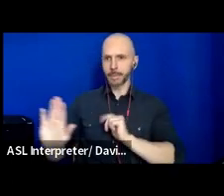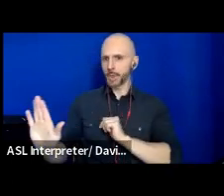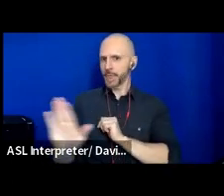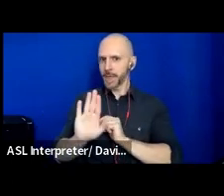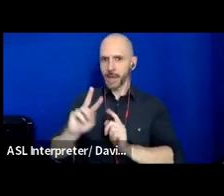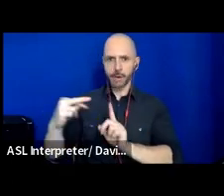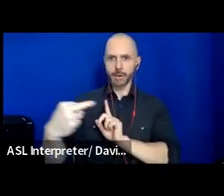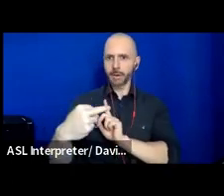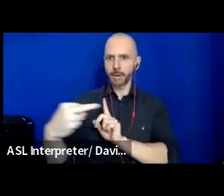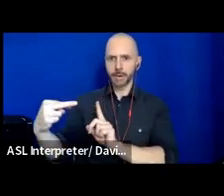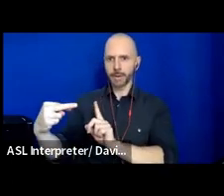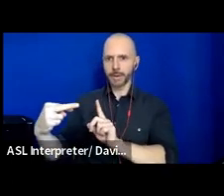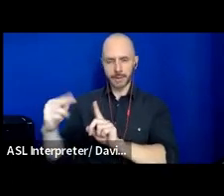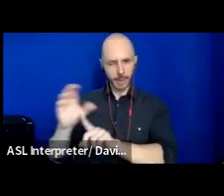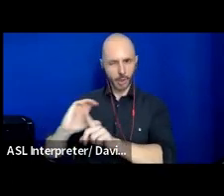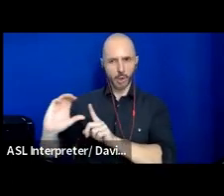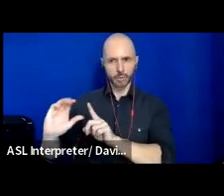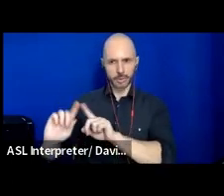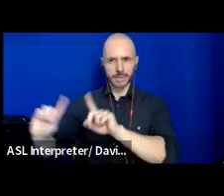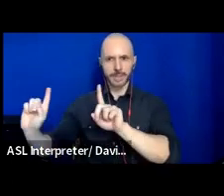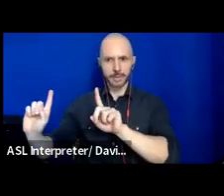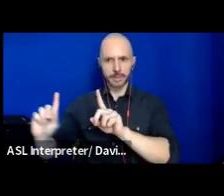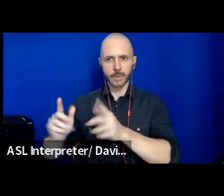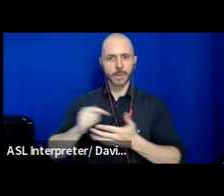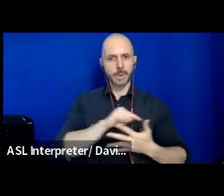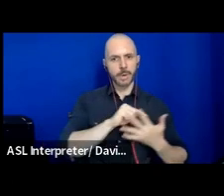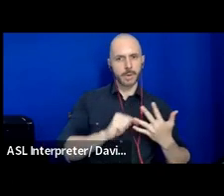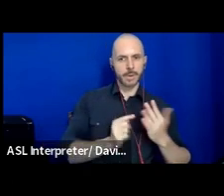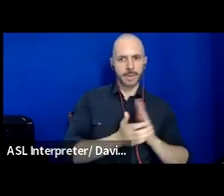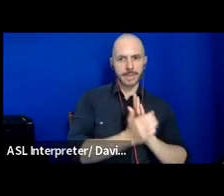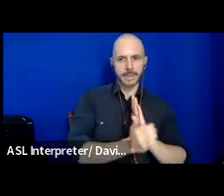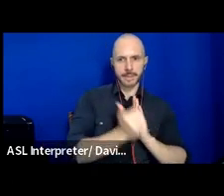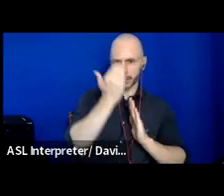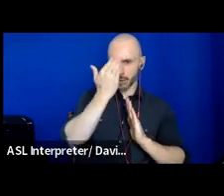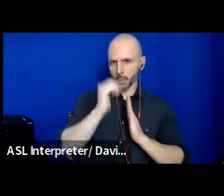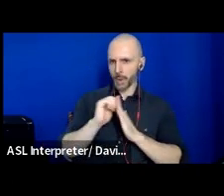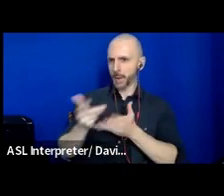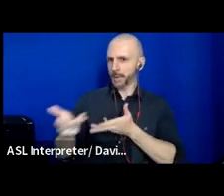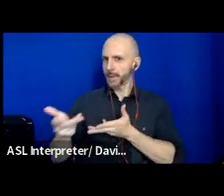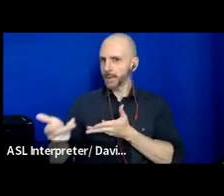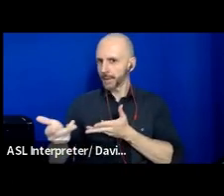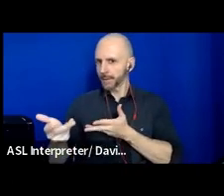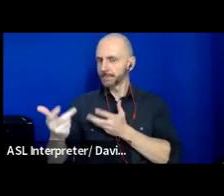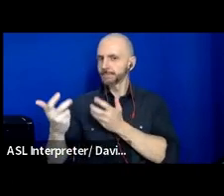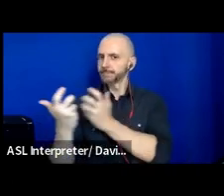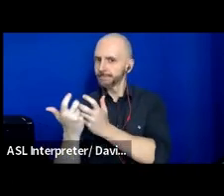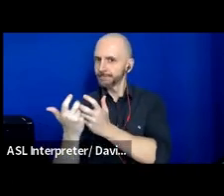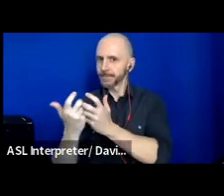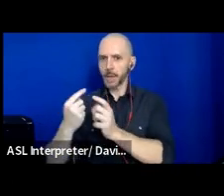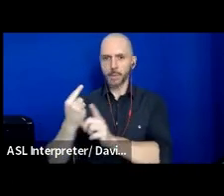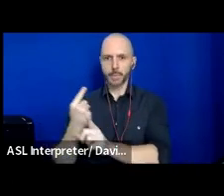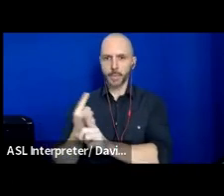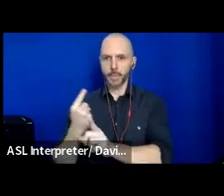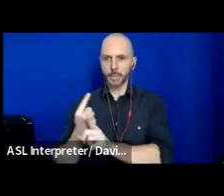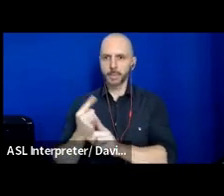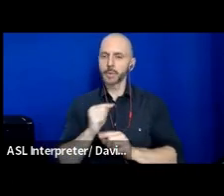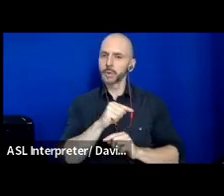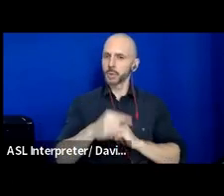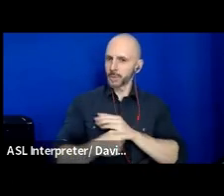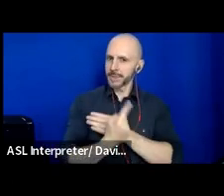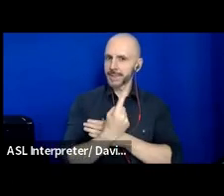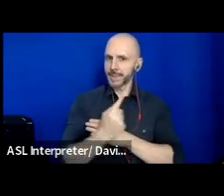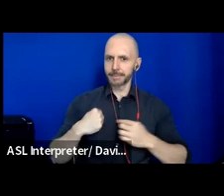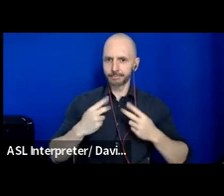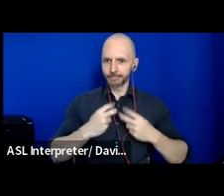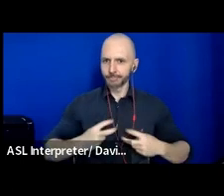about the way we get to that is by really doing some of that work that unpacks some of that ways that we're living with our own understanding, our own attitudes